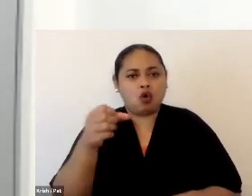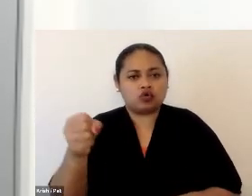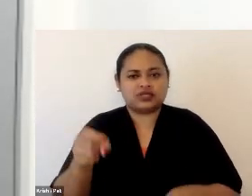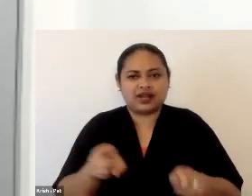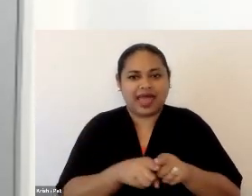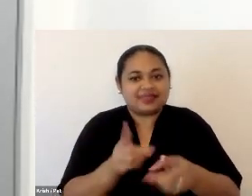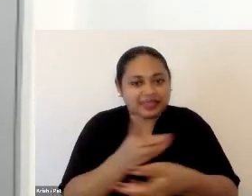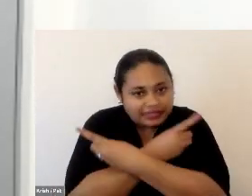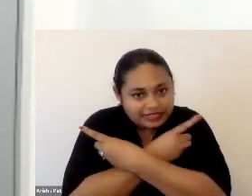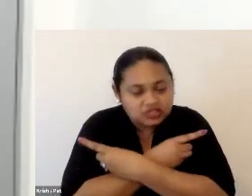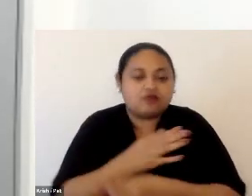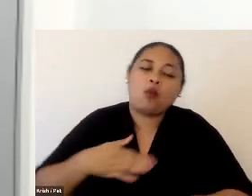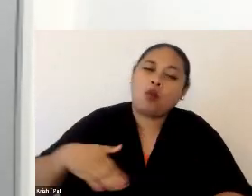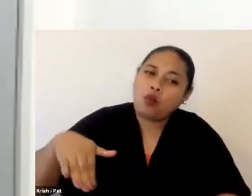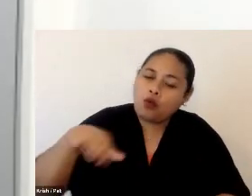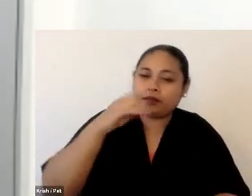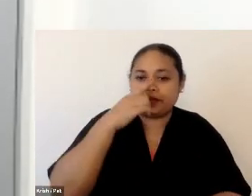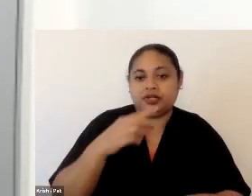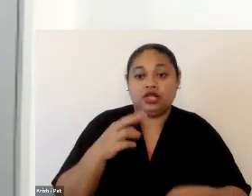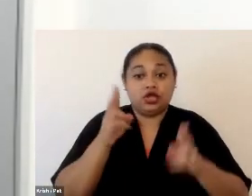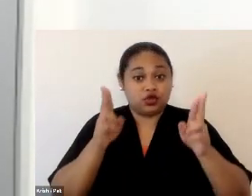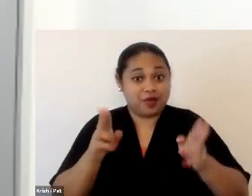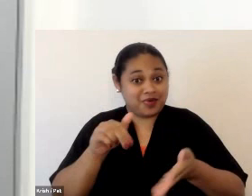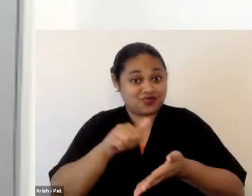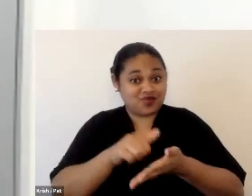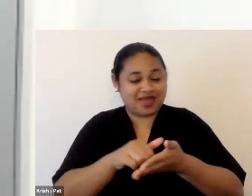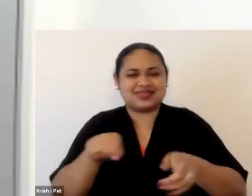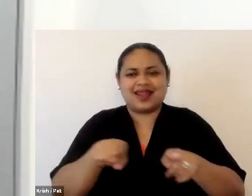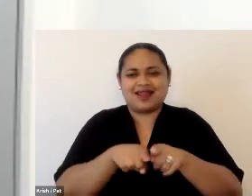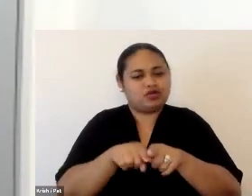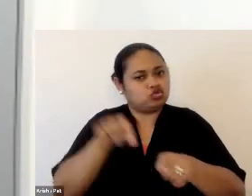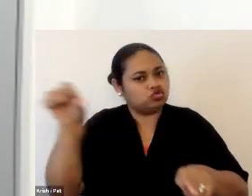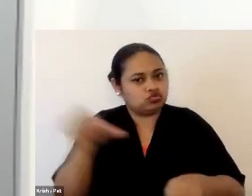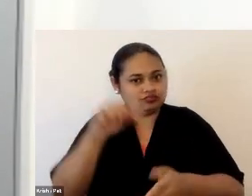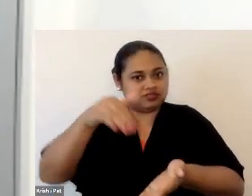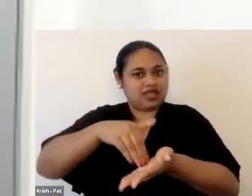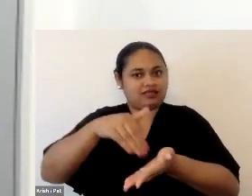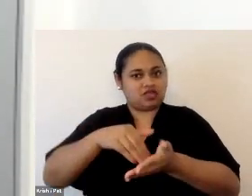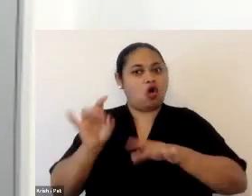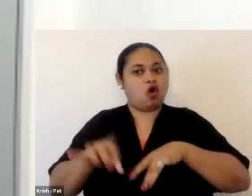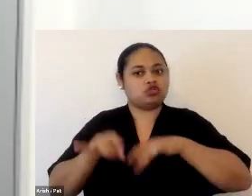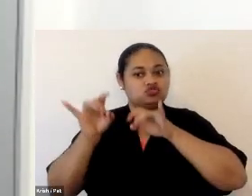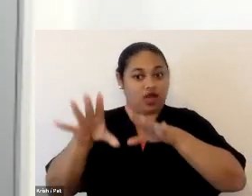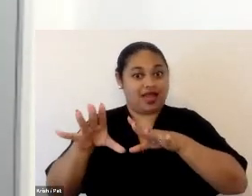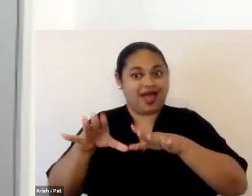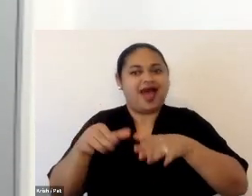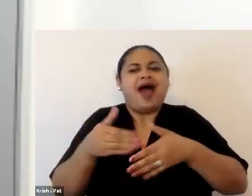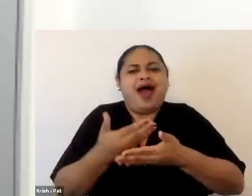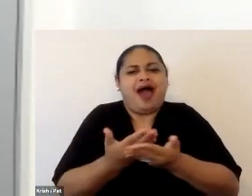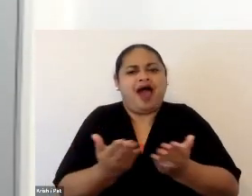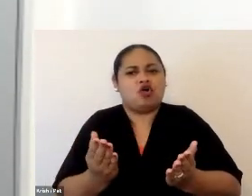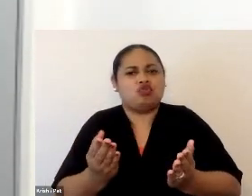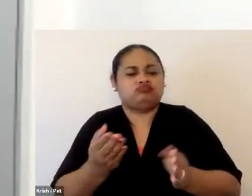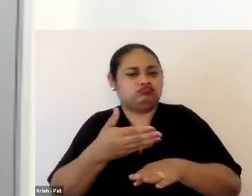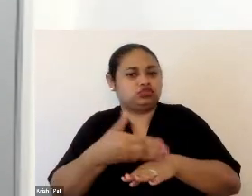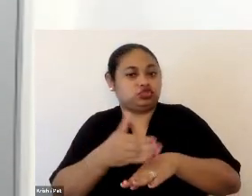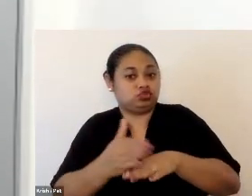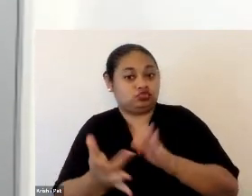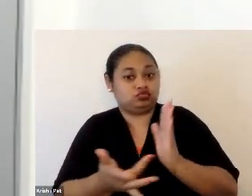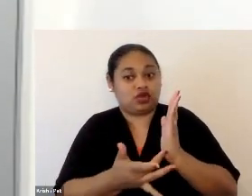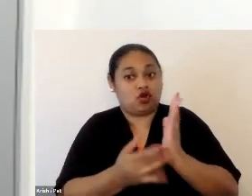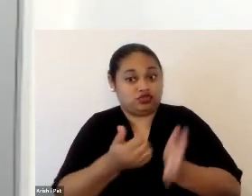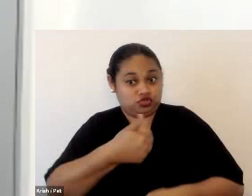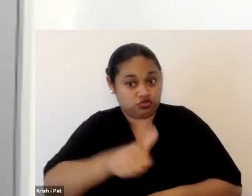people. Human rights should be at the centre of Australia's approach to new technology.